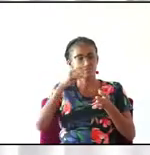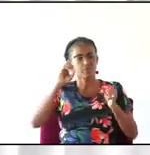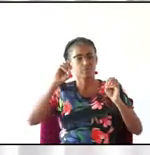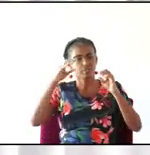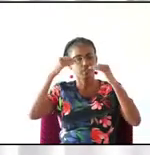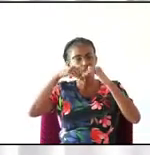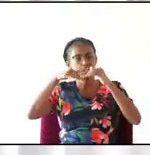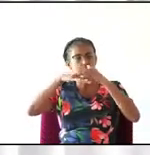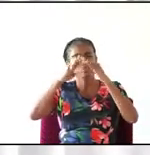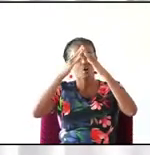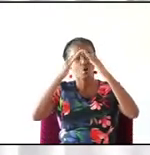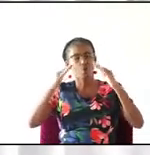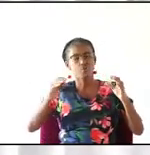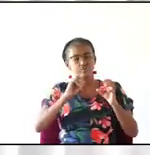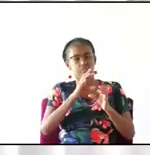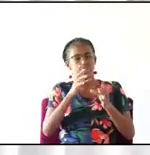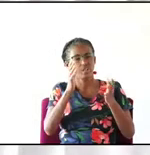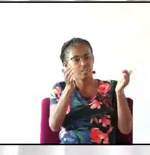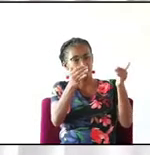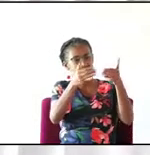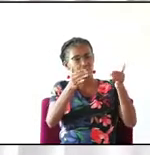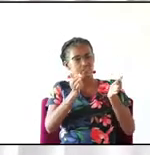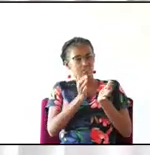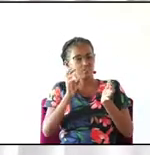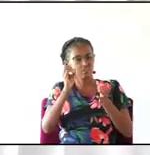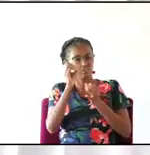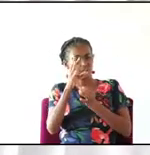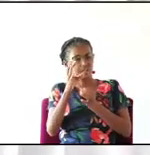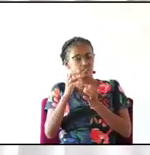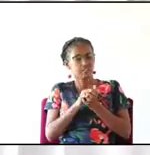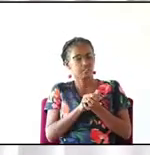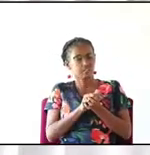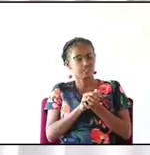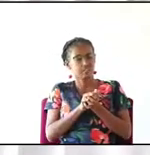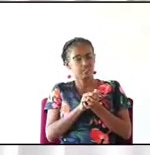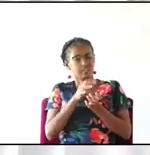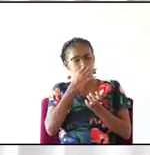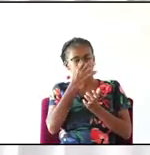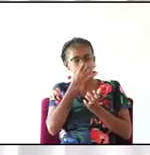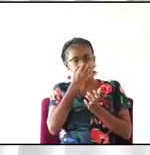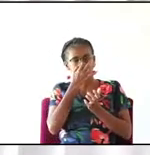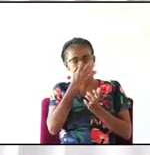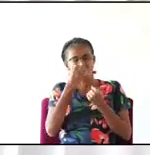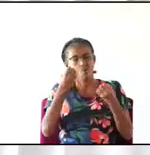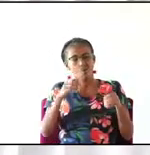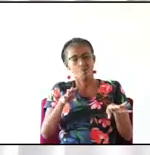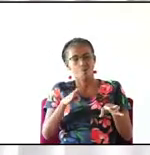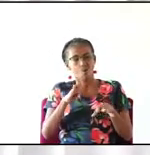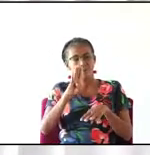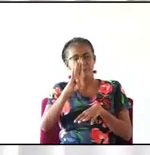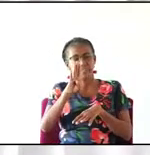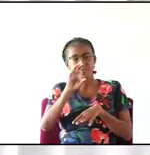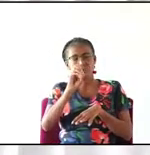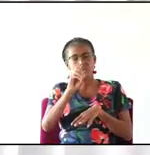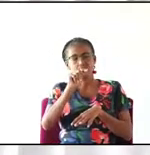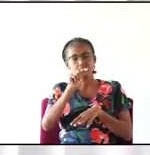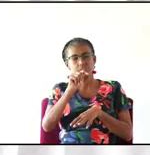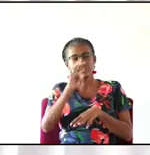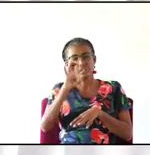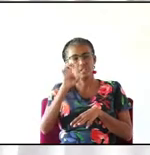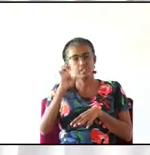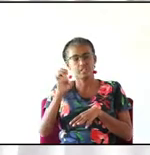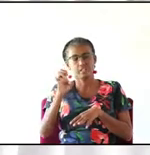light way ahead of you. And then some people would use what we used to call it, bottle torch, which is like you put the kerosene